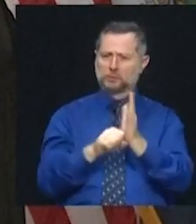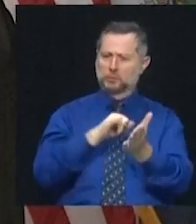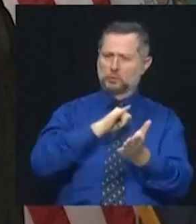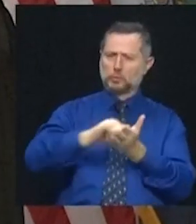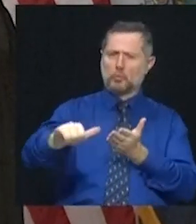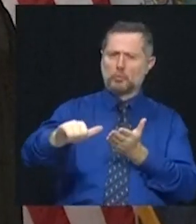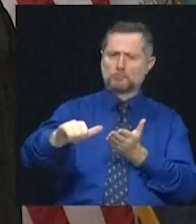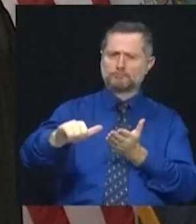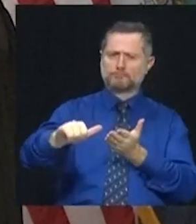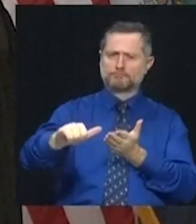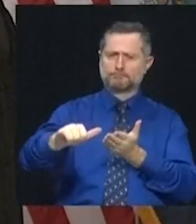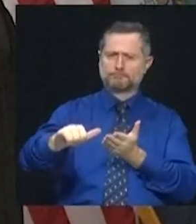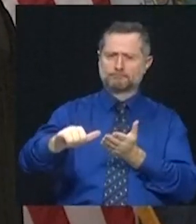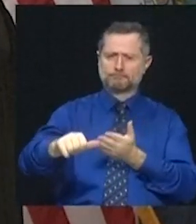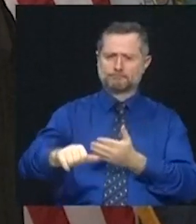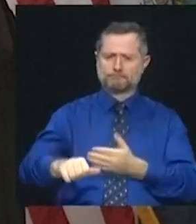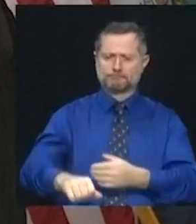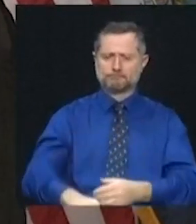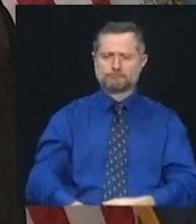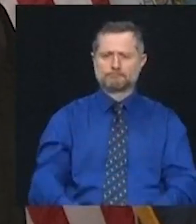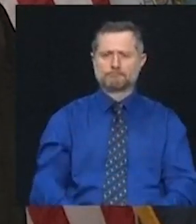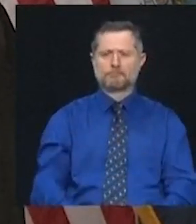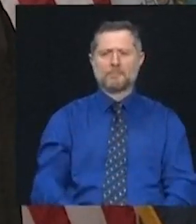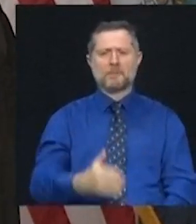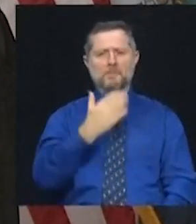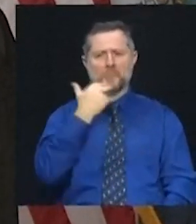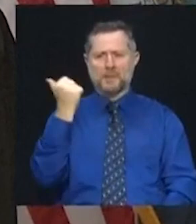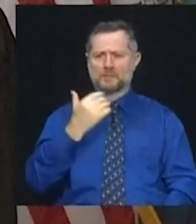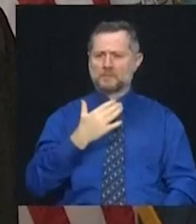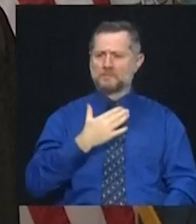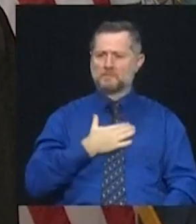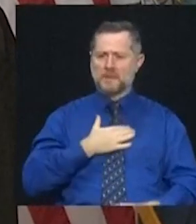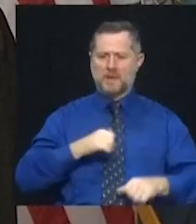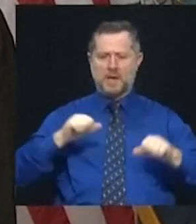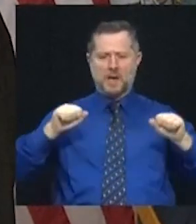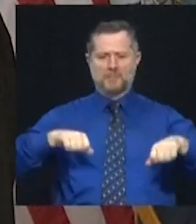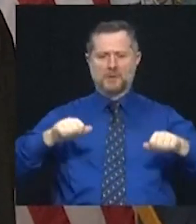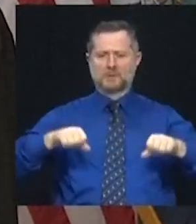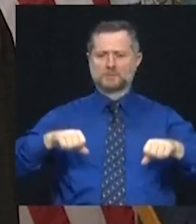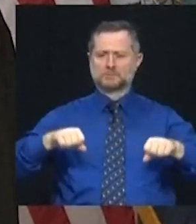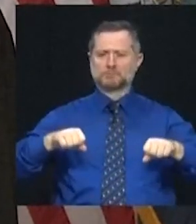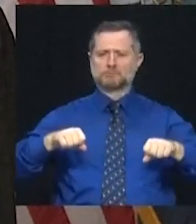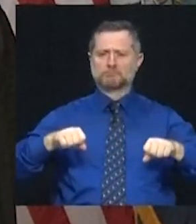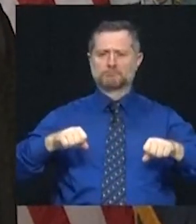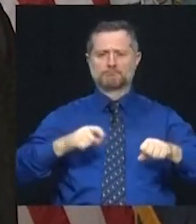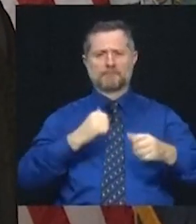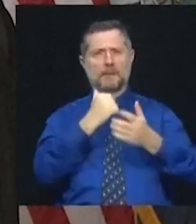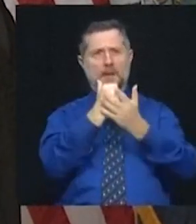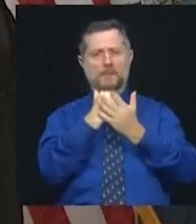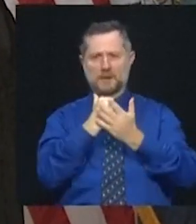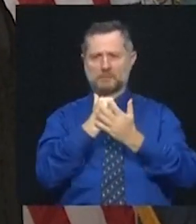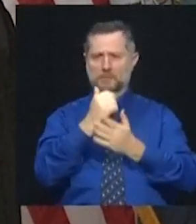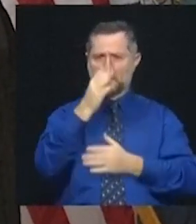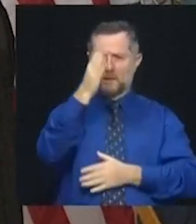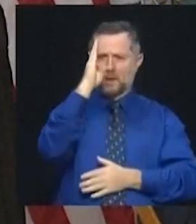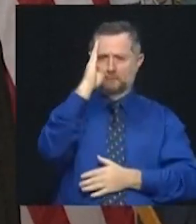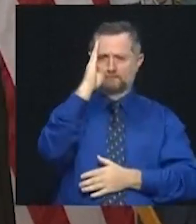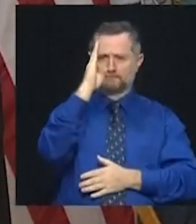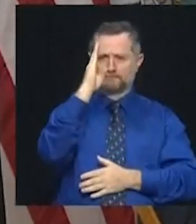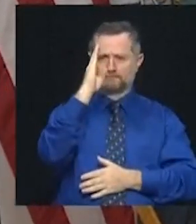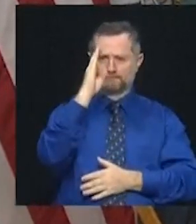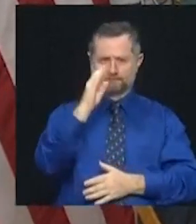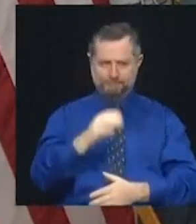of Governor of the State of New York. To the best of my abilities. To the best of my abilities. So help me God. So help me God.